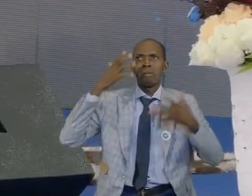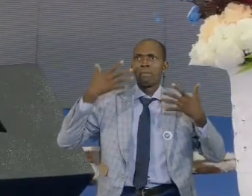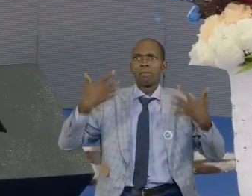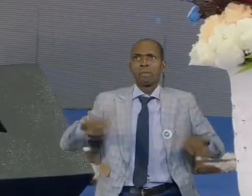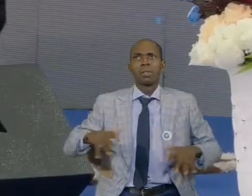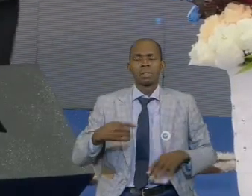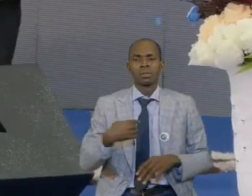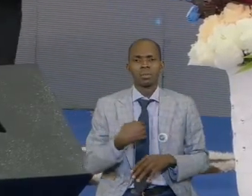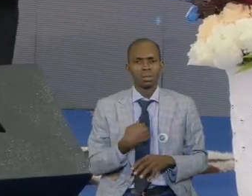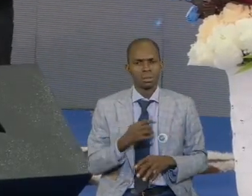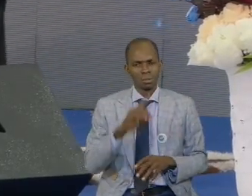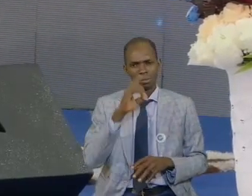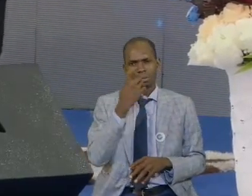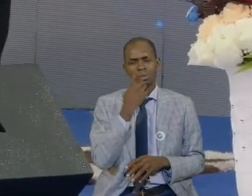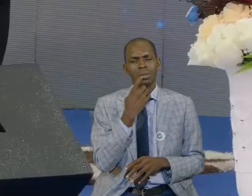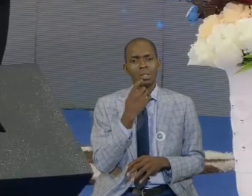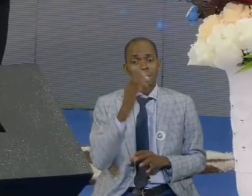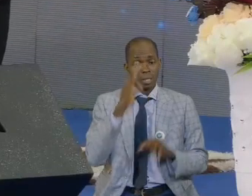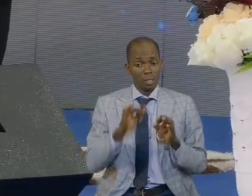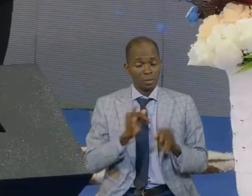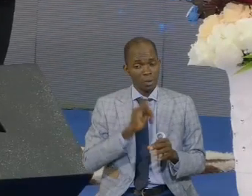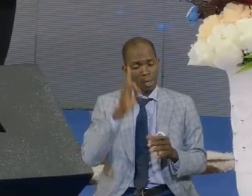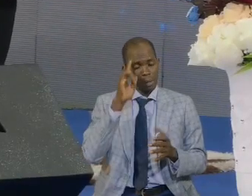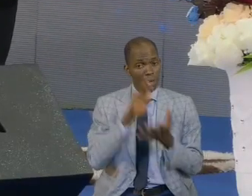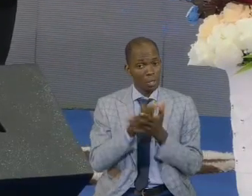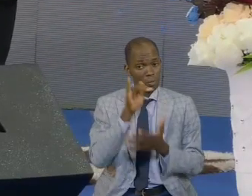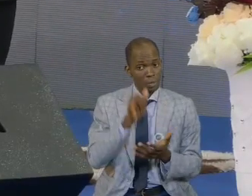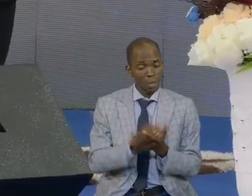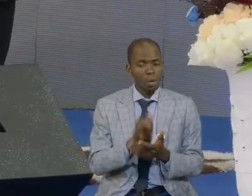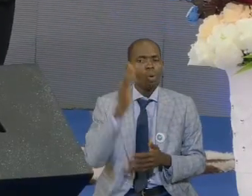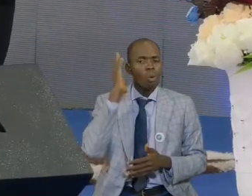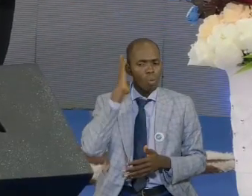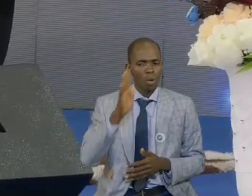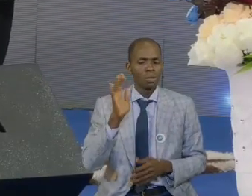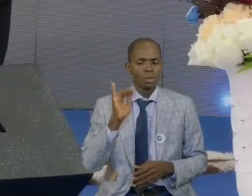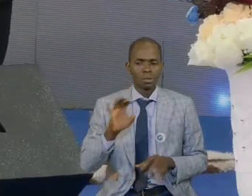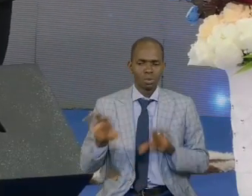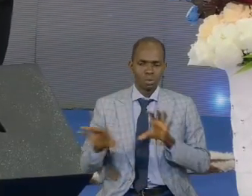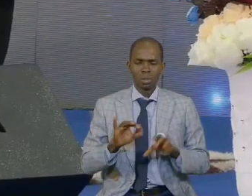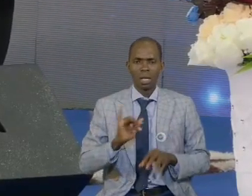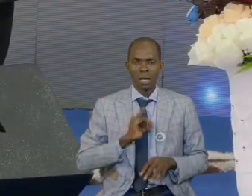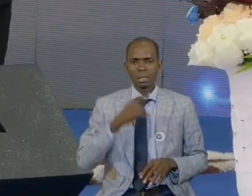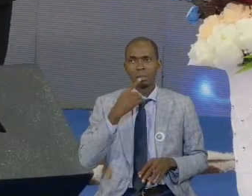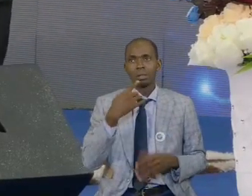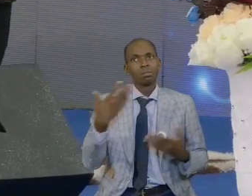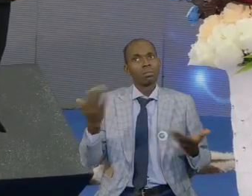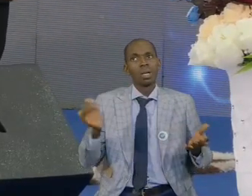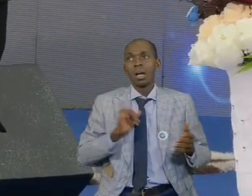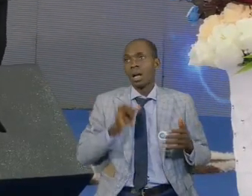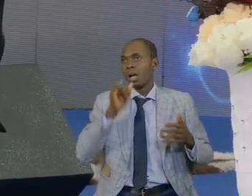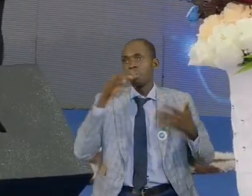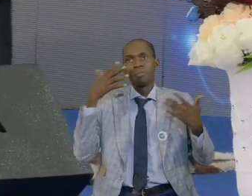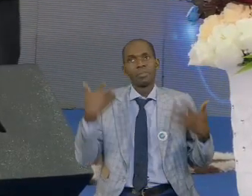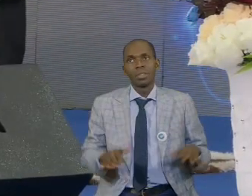If I believe that, why should I say I'm done, I'm conquered, I'm finished?